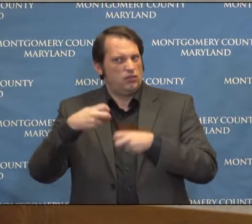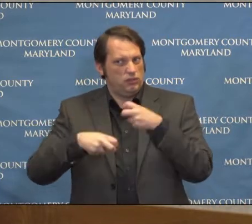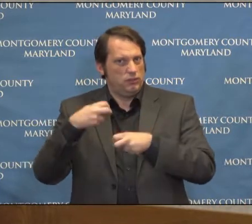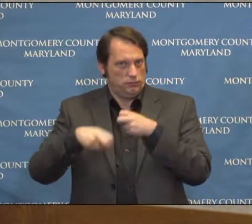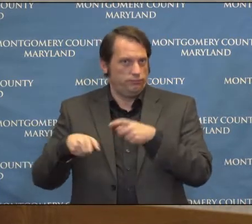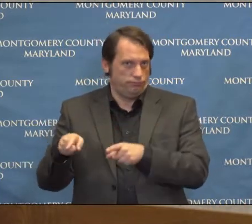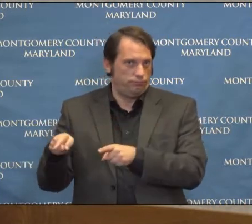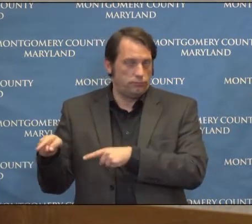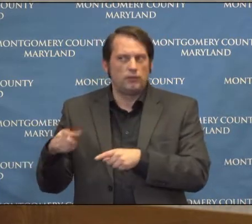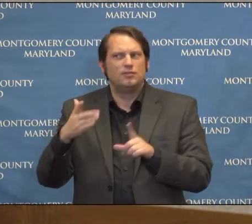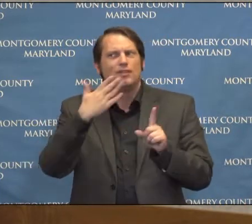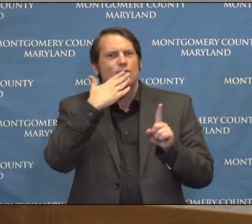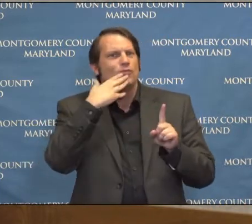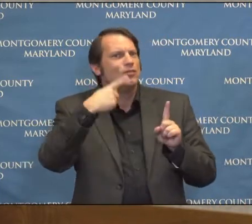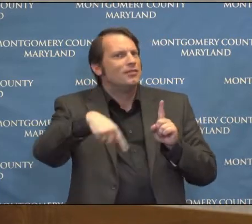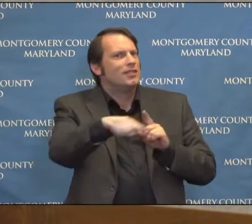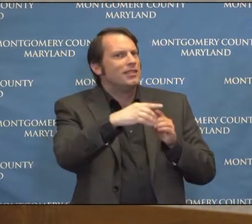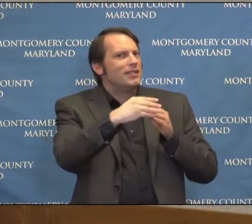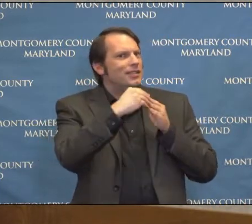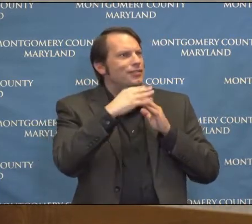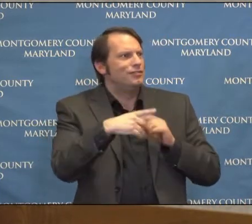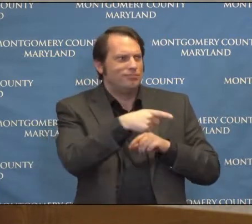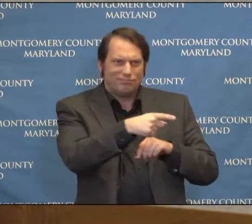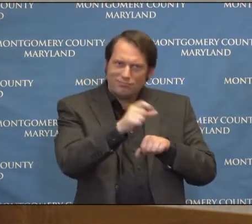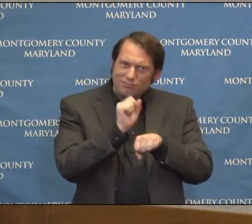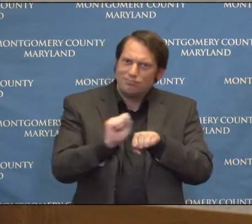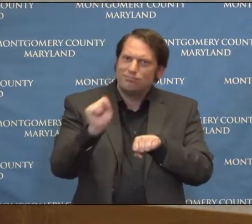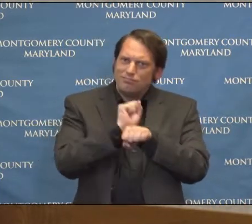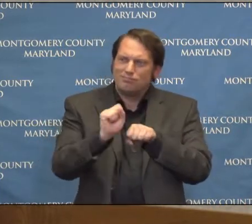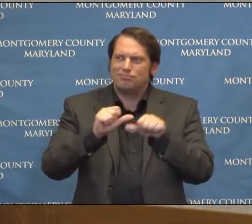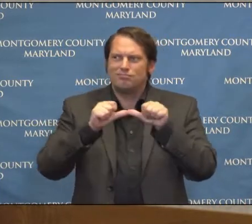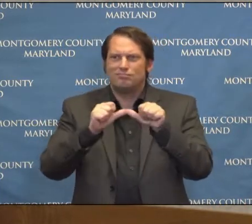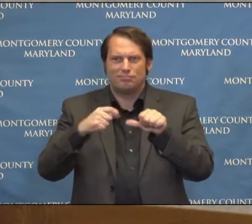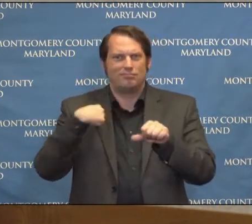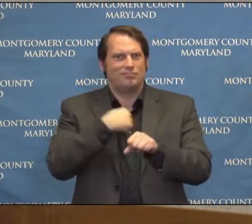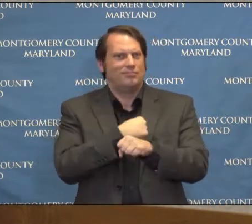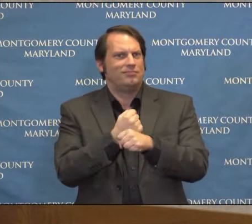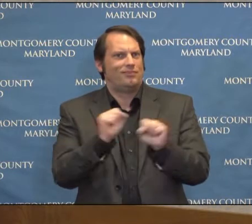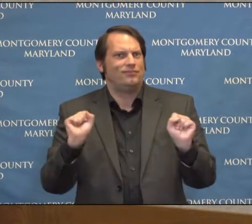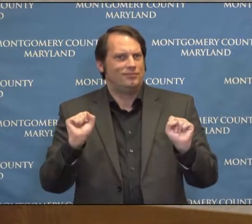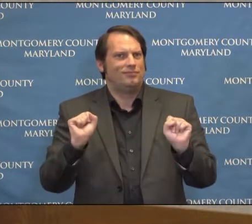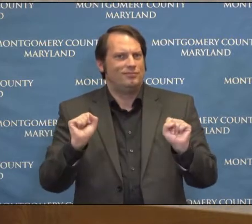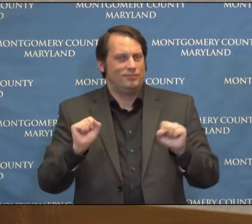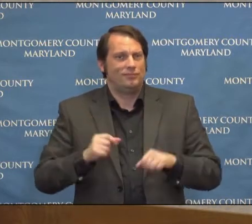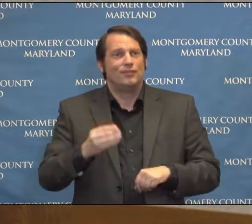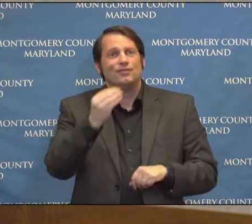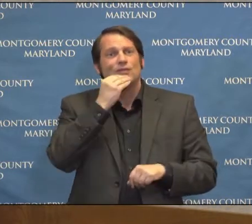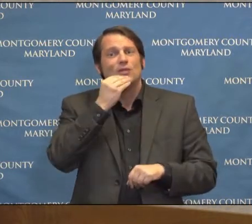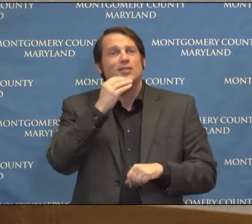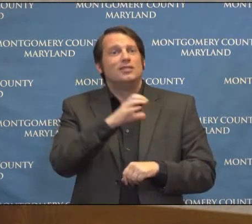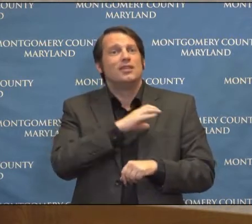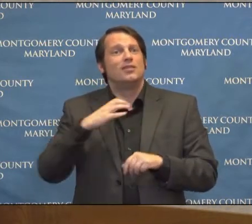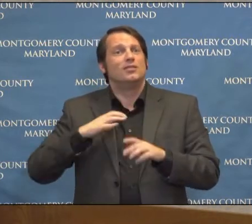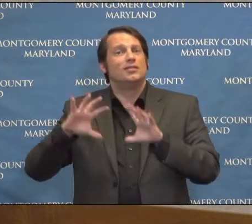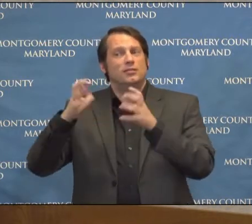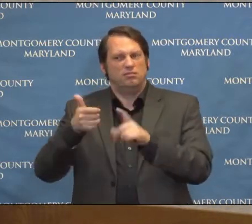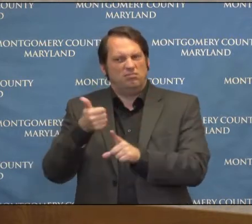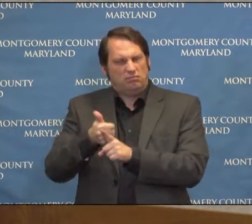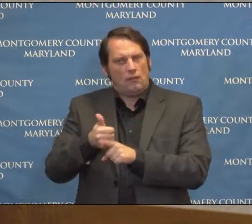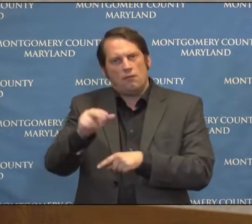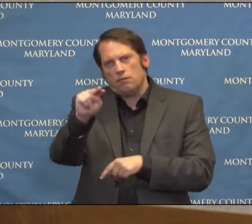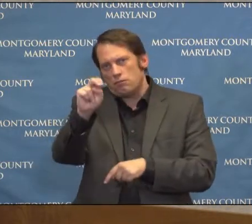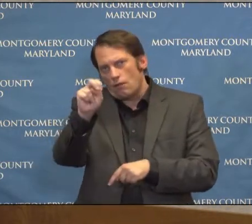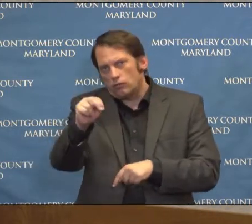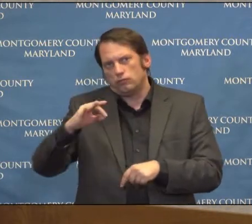to keep us safe. And so the Food Council is a community-based nonprofit who convenes all these